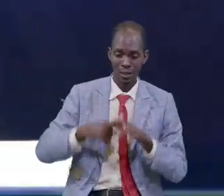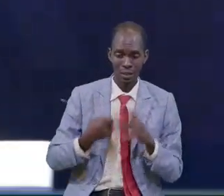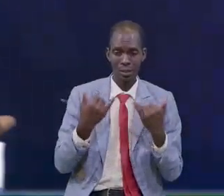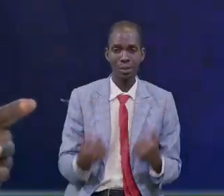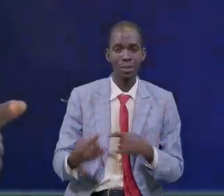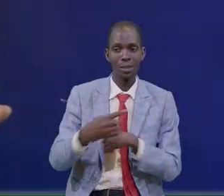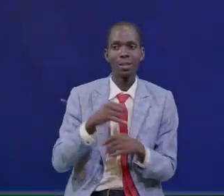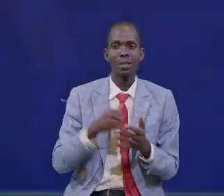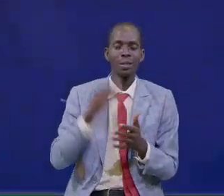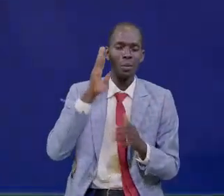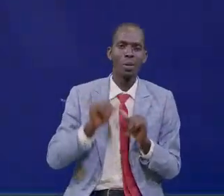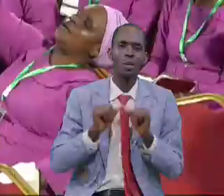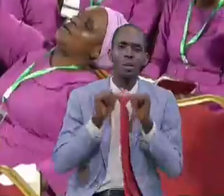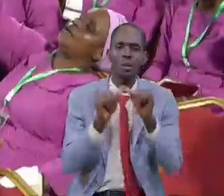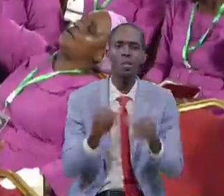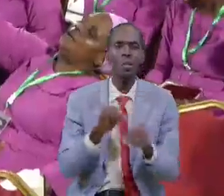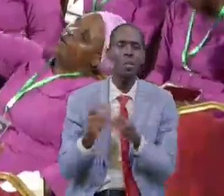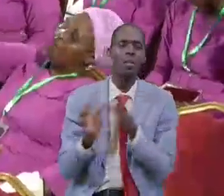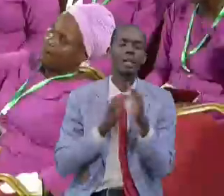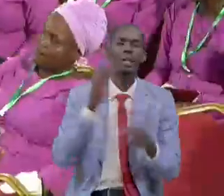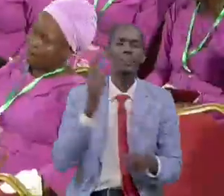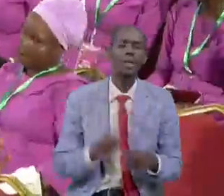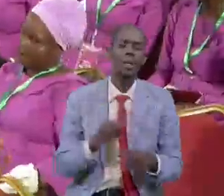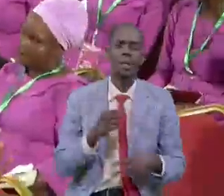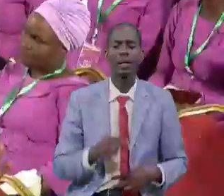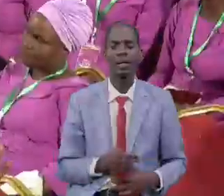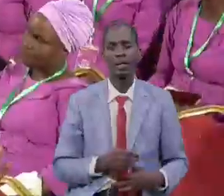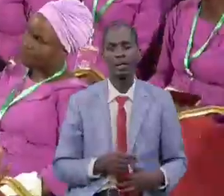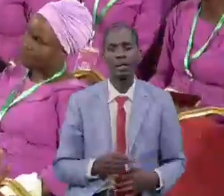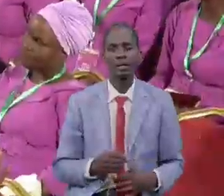in Jesus' name.